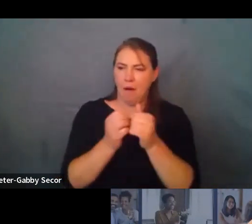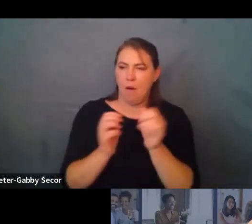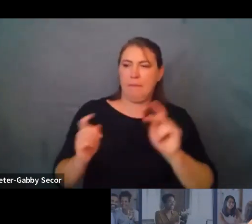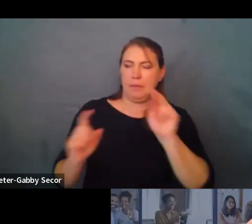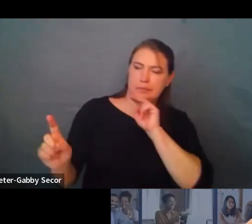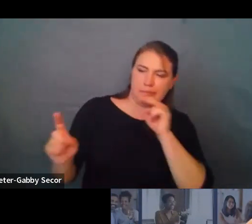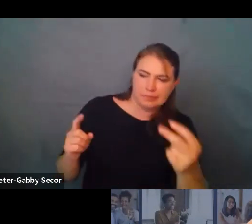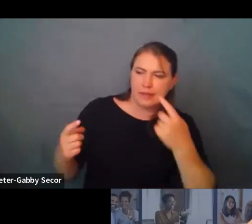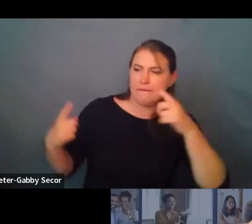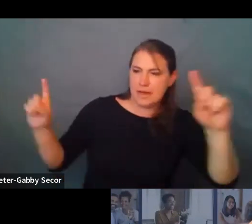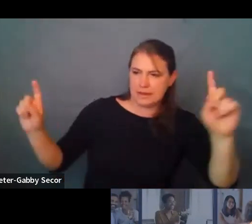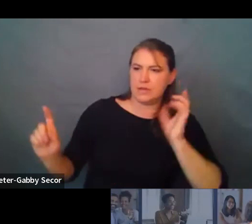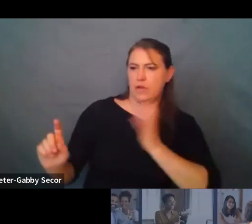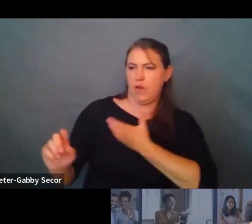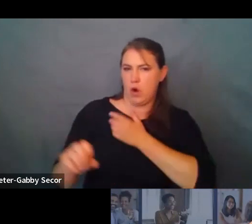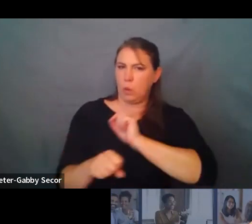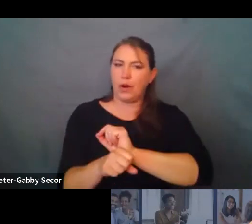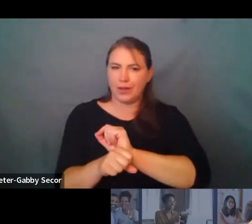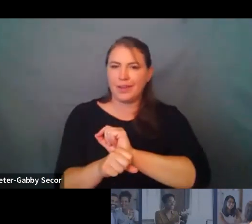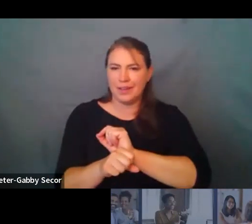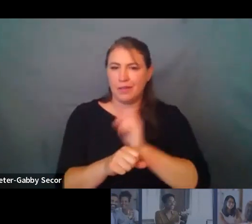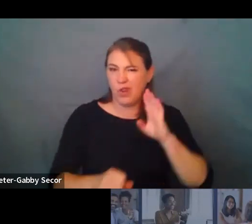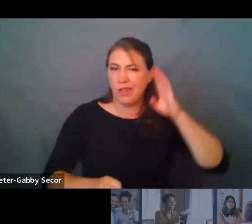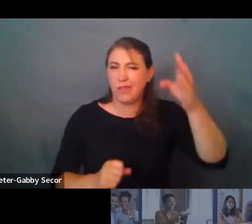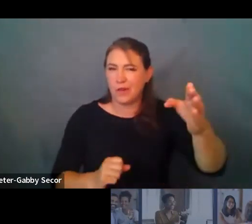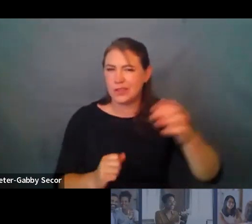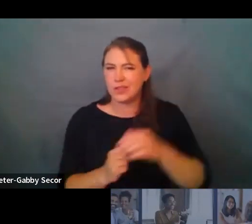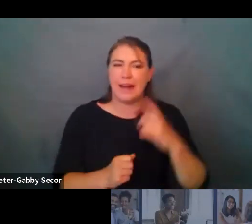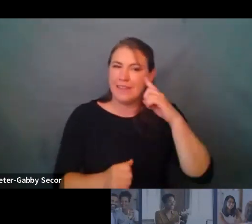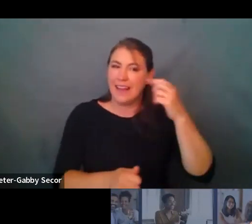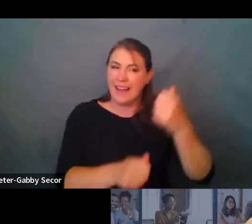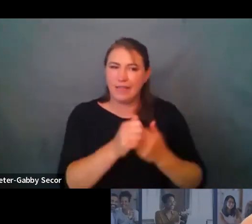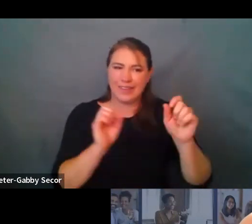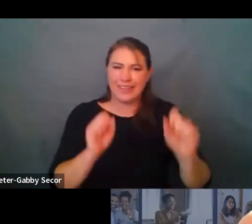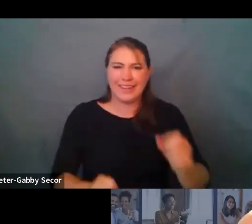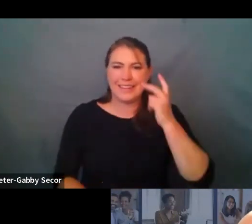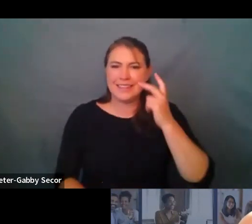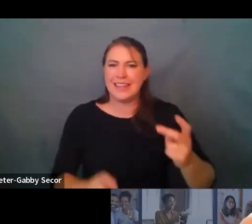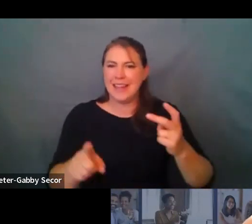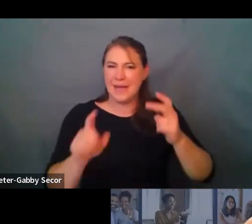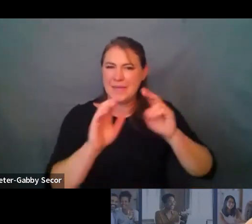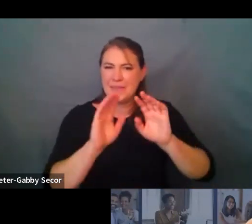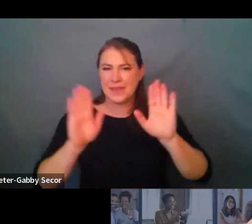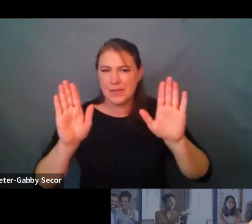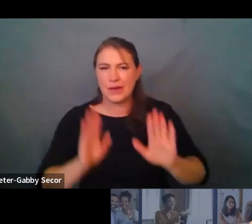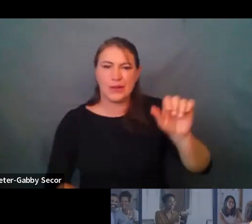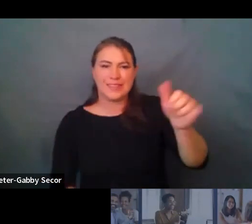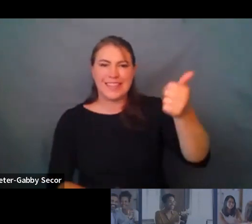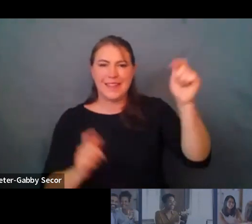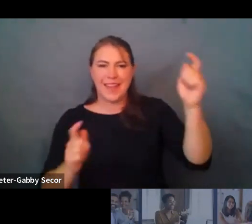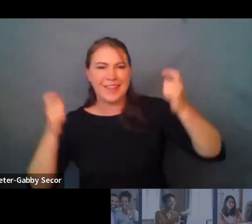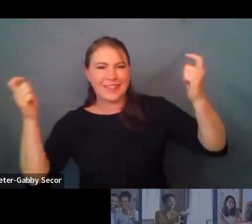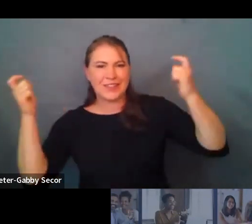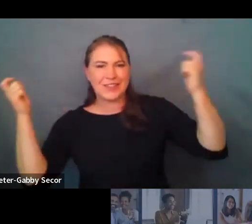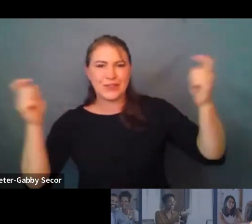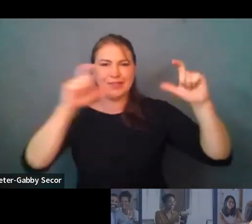very significant steps forward for us. I think everyone can see the wonderful 10th anniversary logo on your background. I want to thank